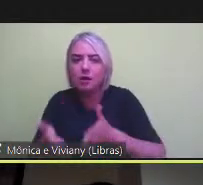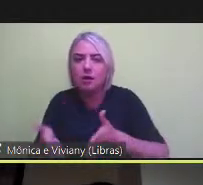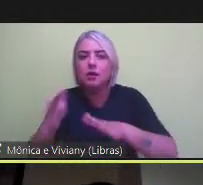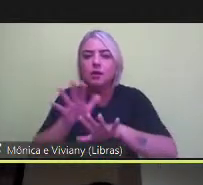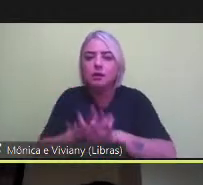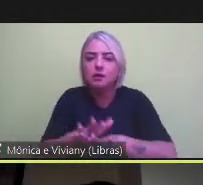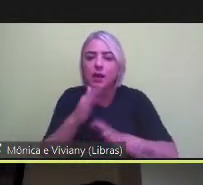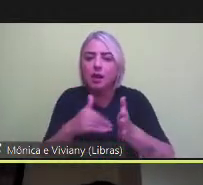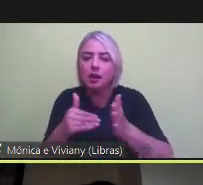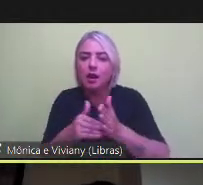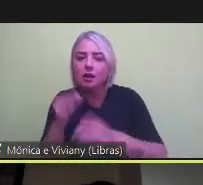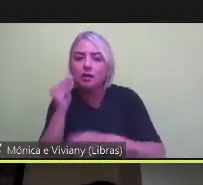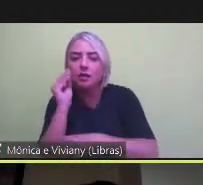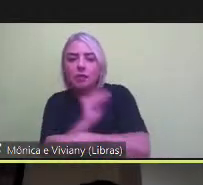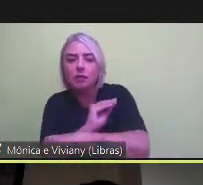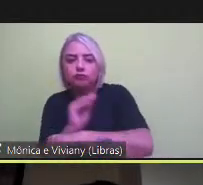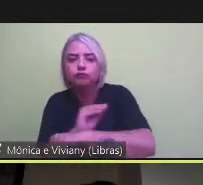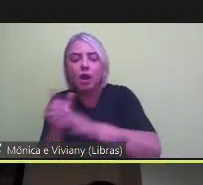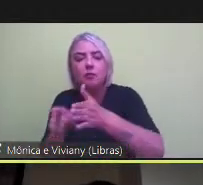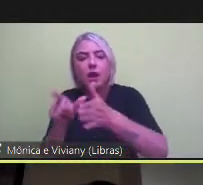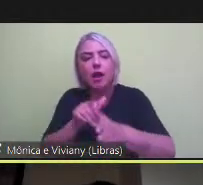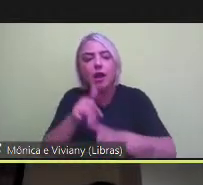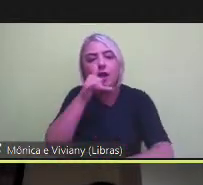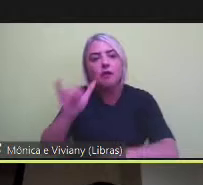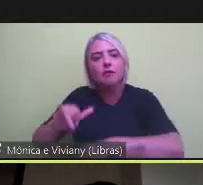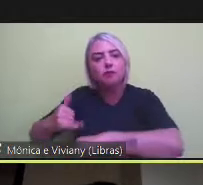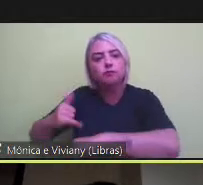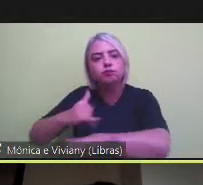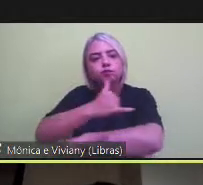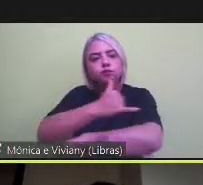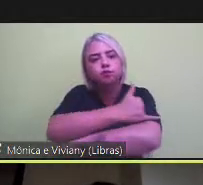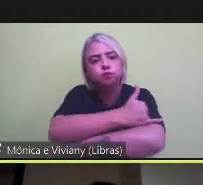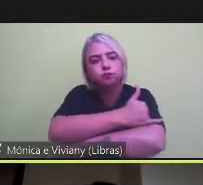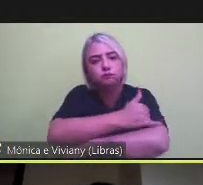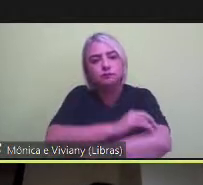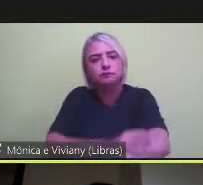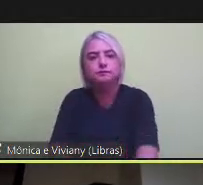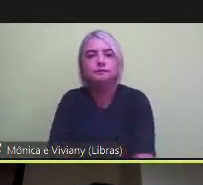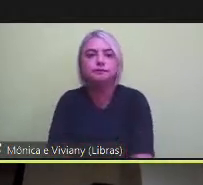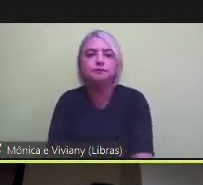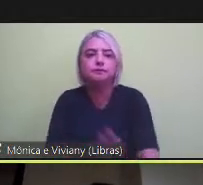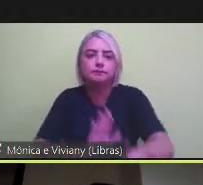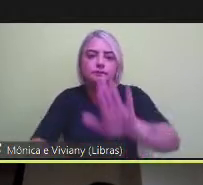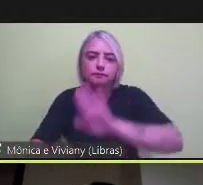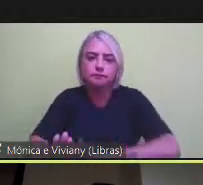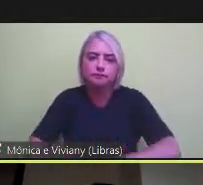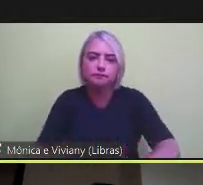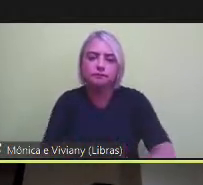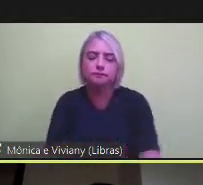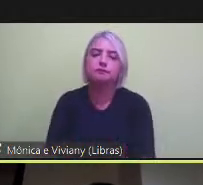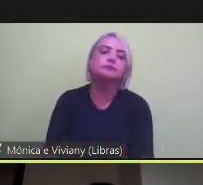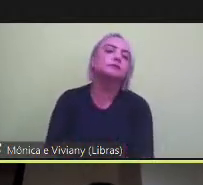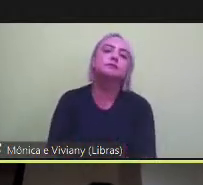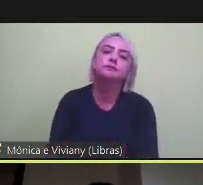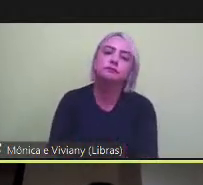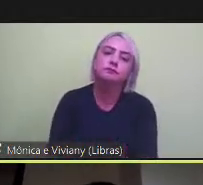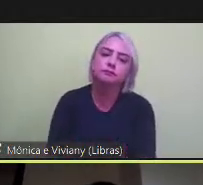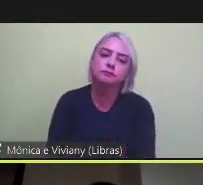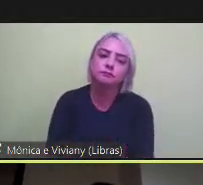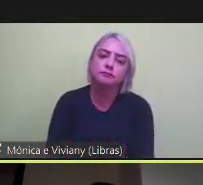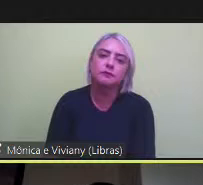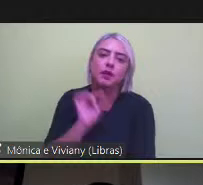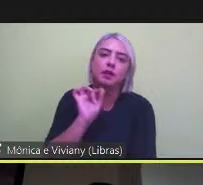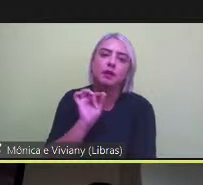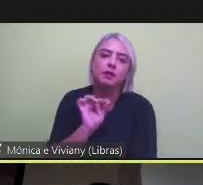we also have looking to elaborate an integrated plan of care for